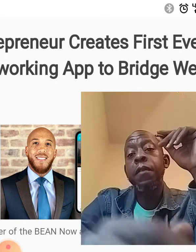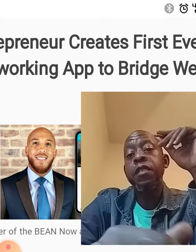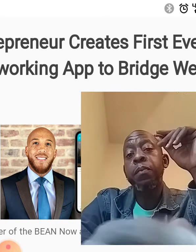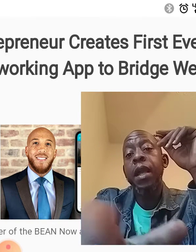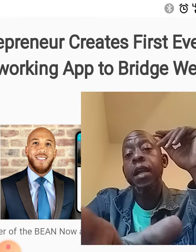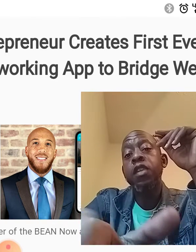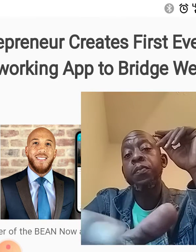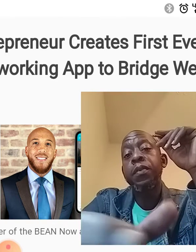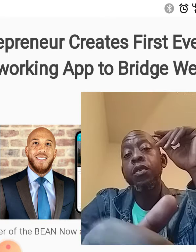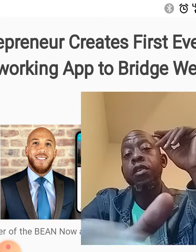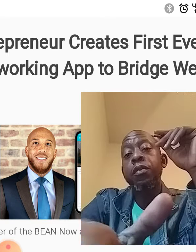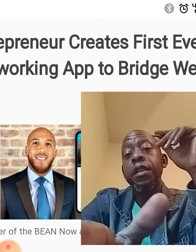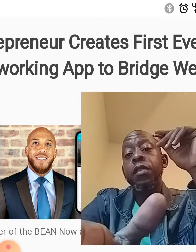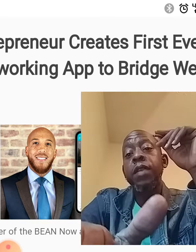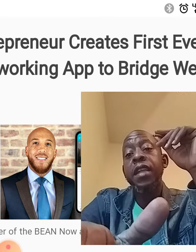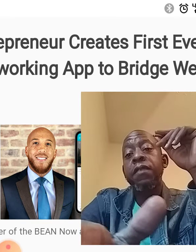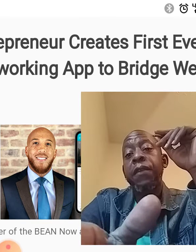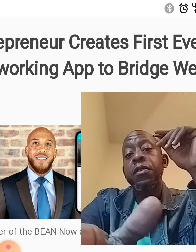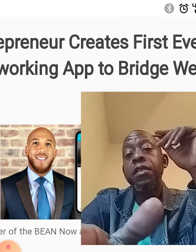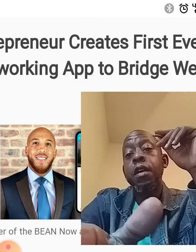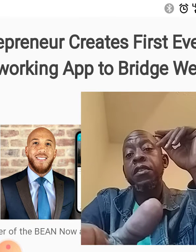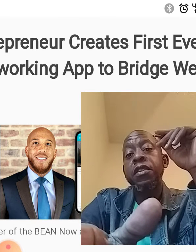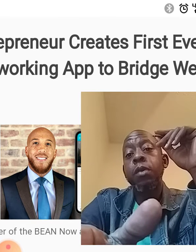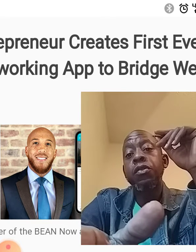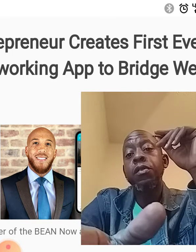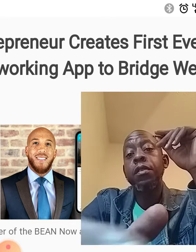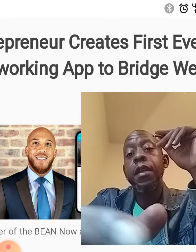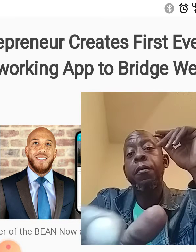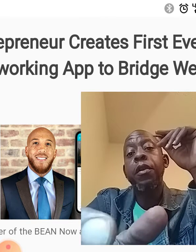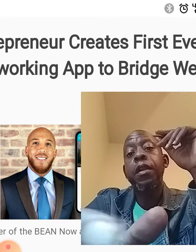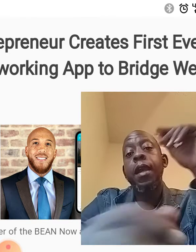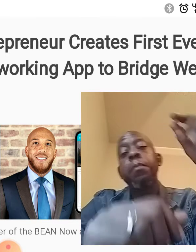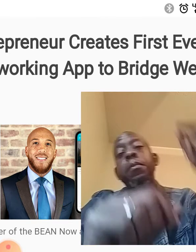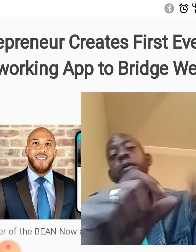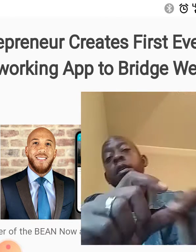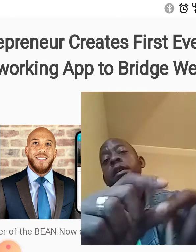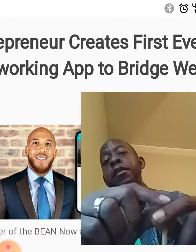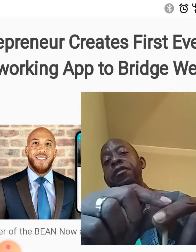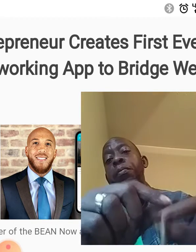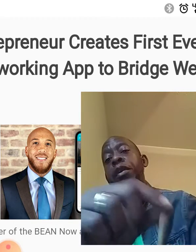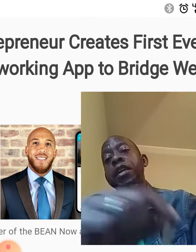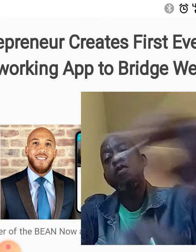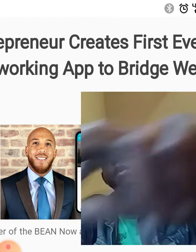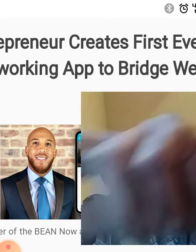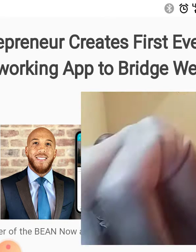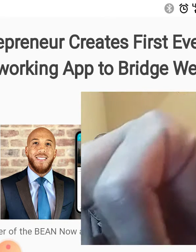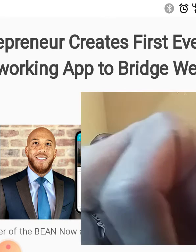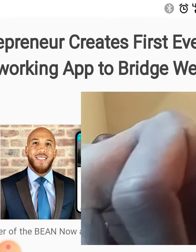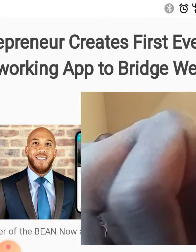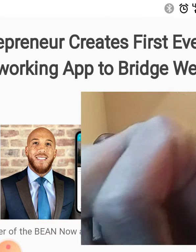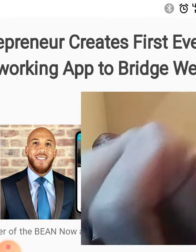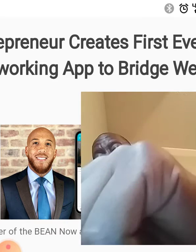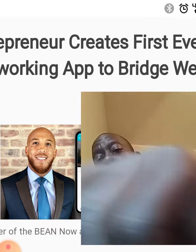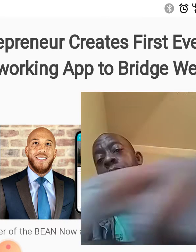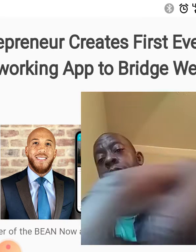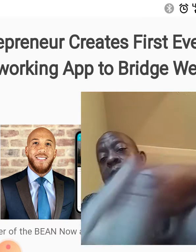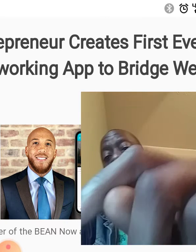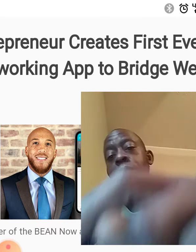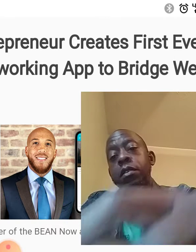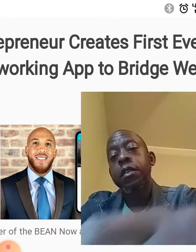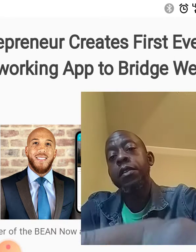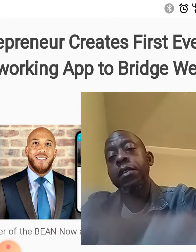of it is Black Entrepreneur Creates First Ever Social Networking App to Bridge Wealth Gap. And like I said,